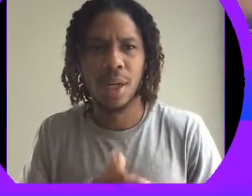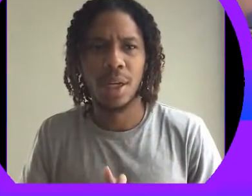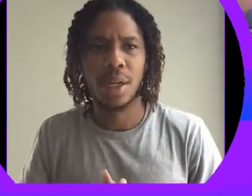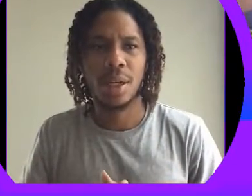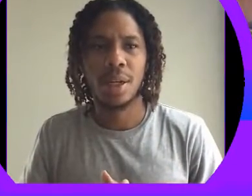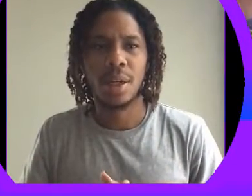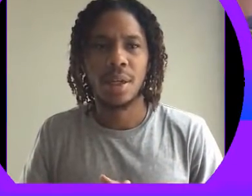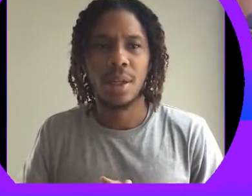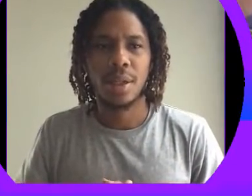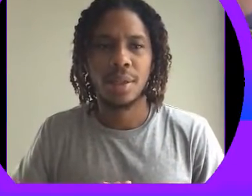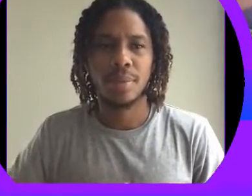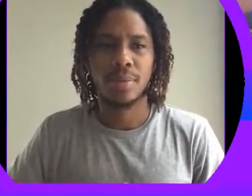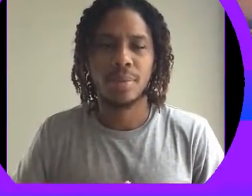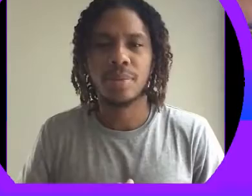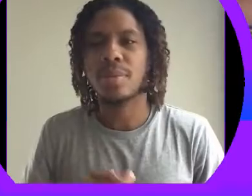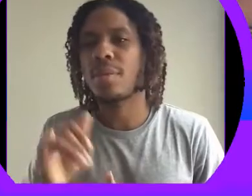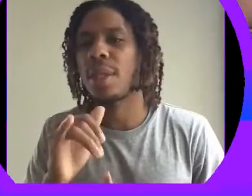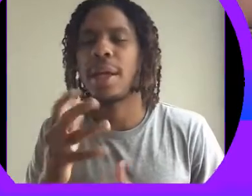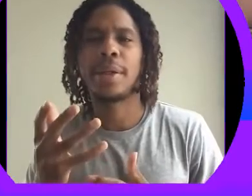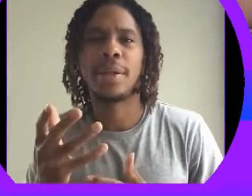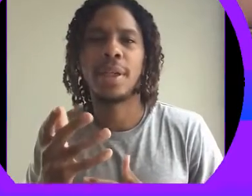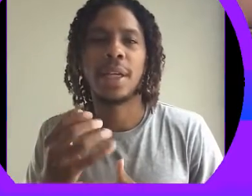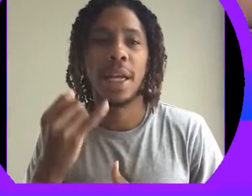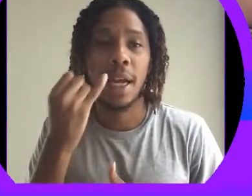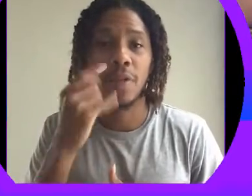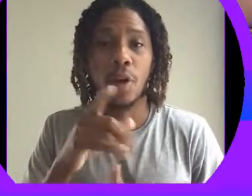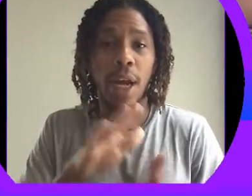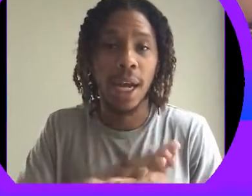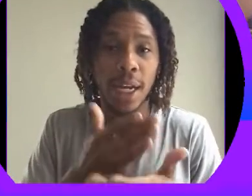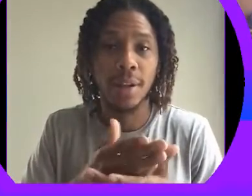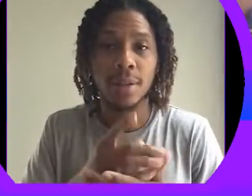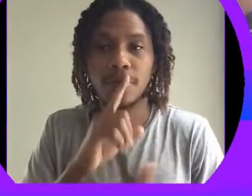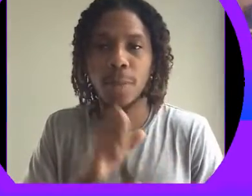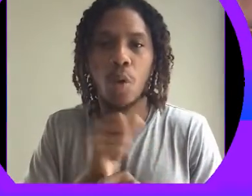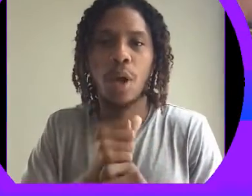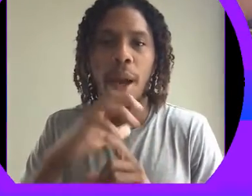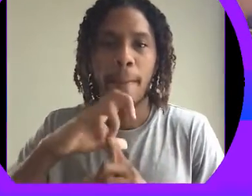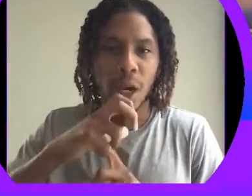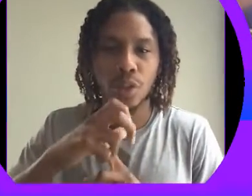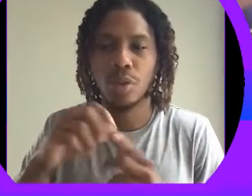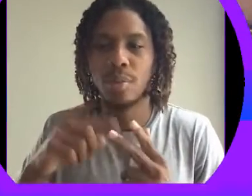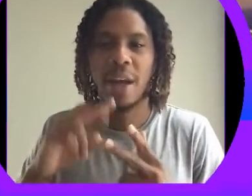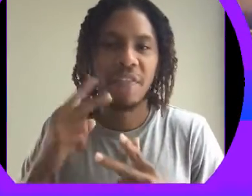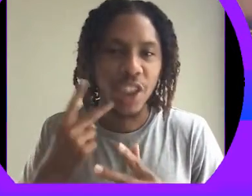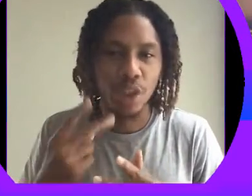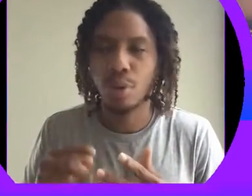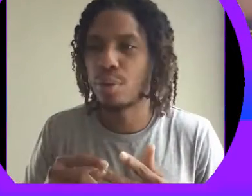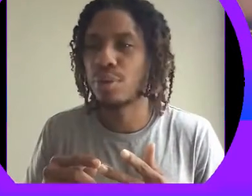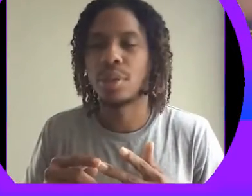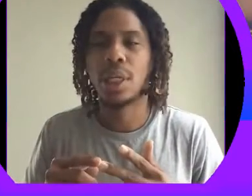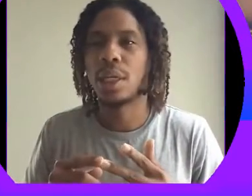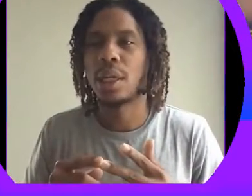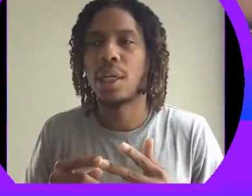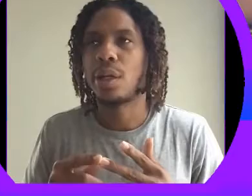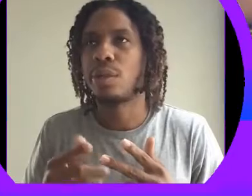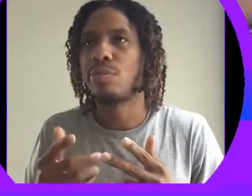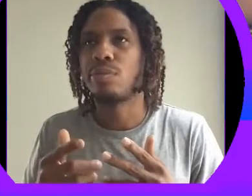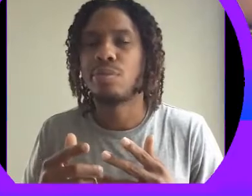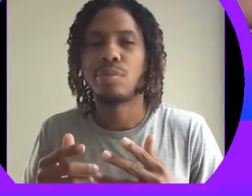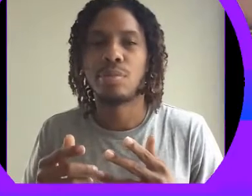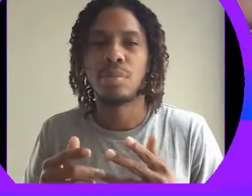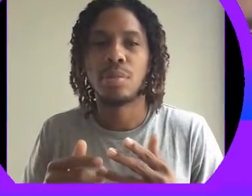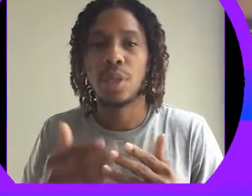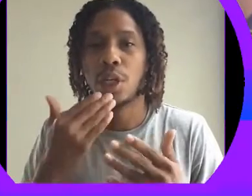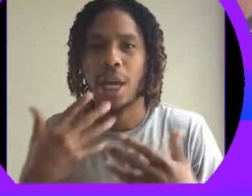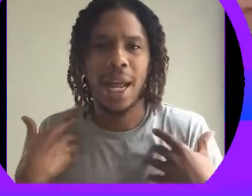cooked at 475 exactly, or if you're actually cooking an actual meal with mushrooms, vegetables,